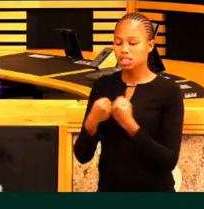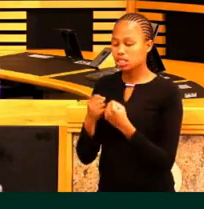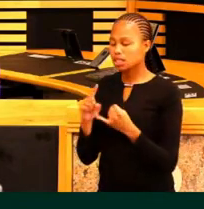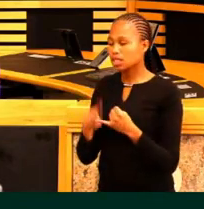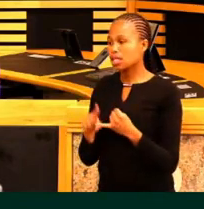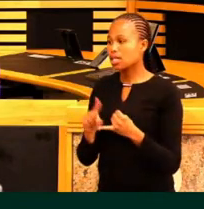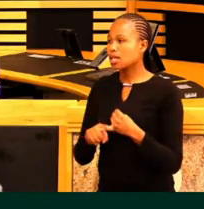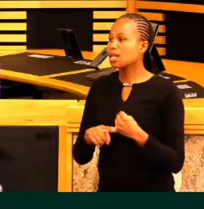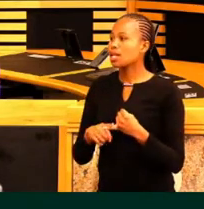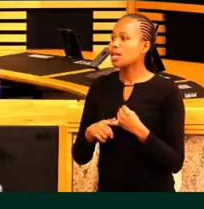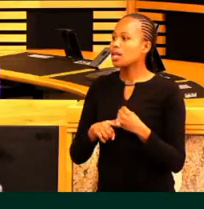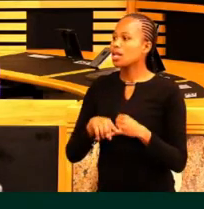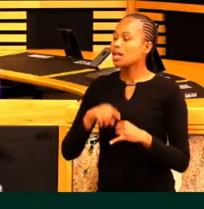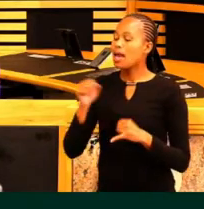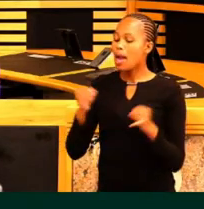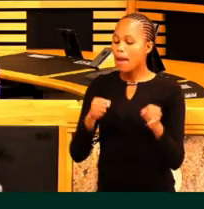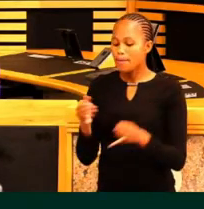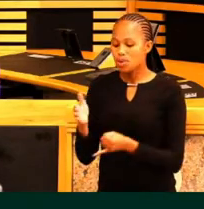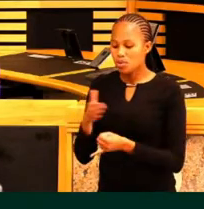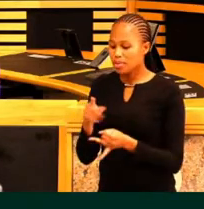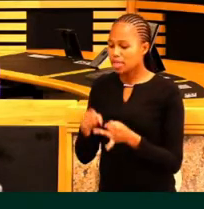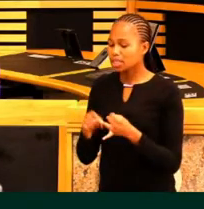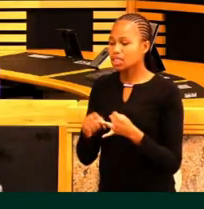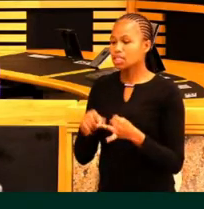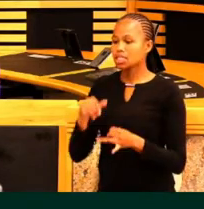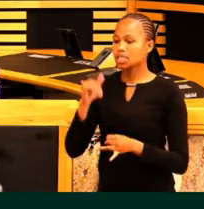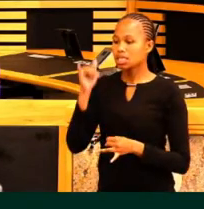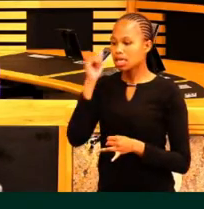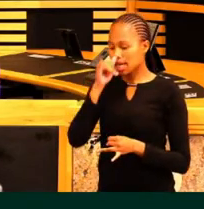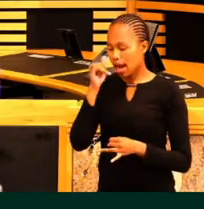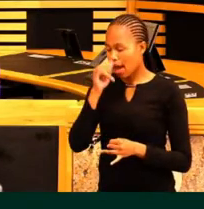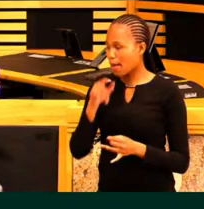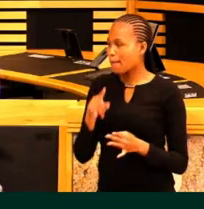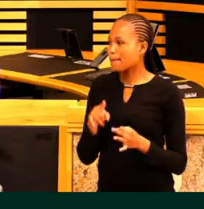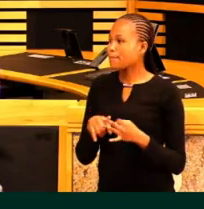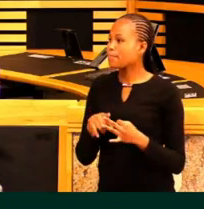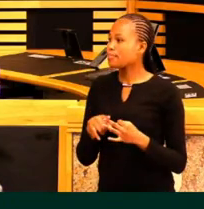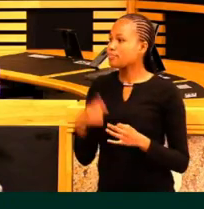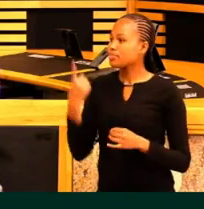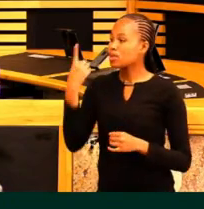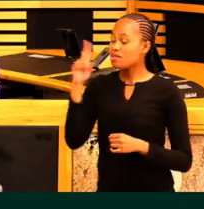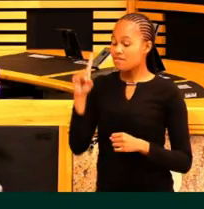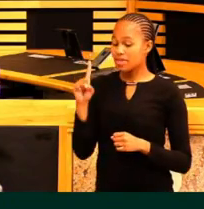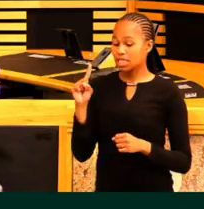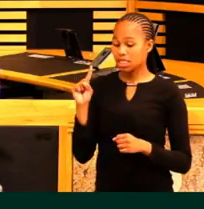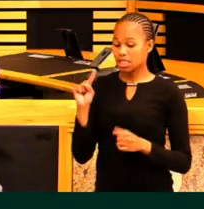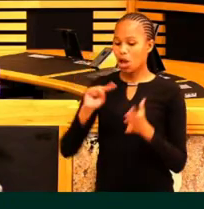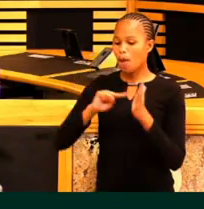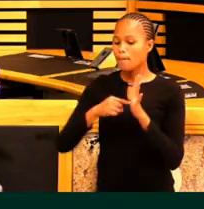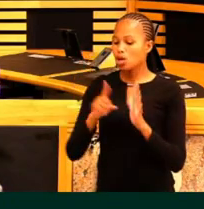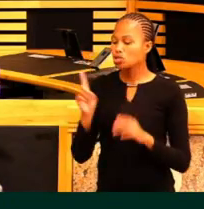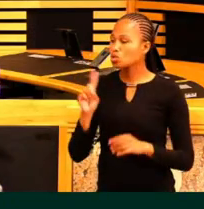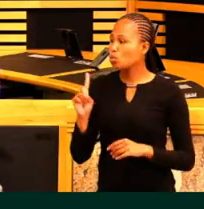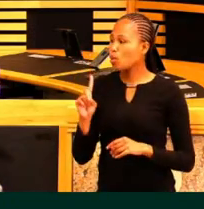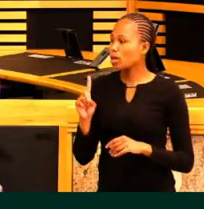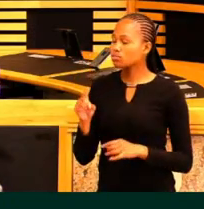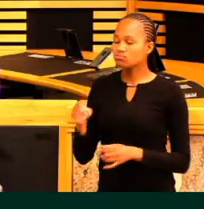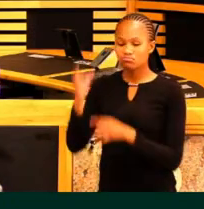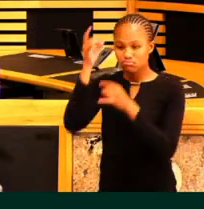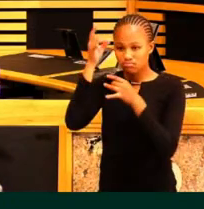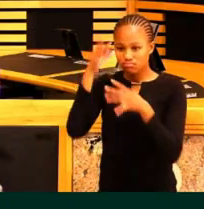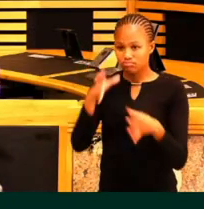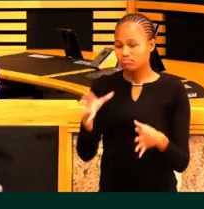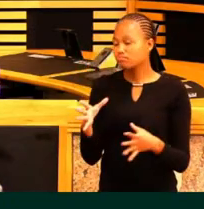crime so what do we do in trying to resolve that the first Point of Departure is on addressing